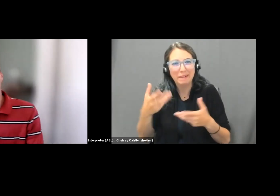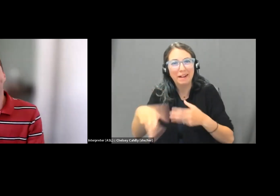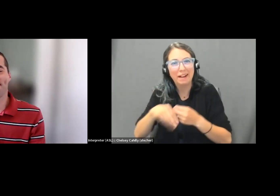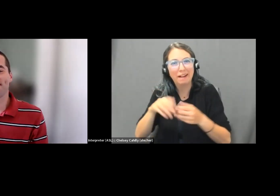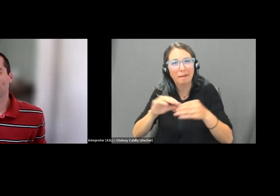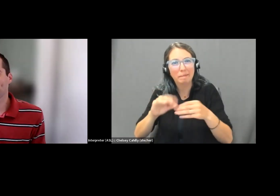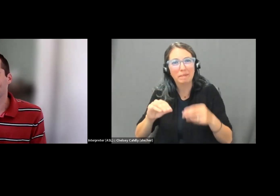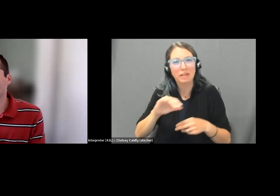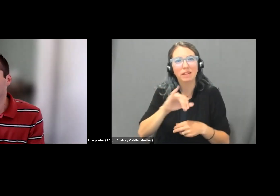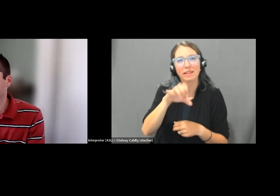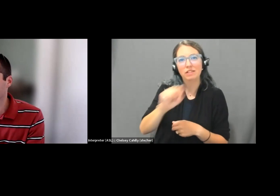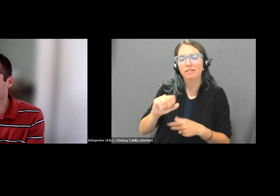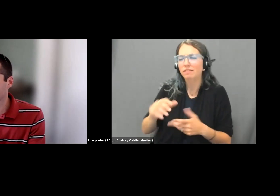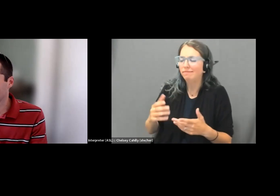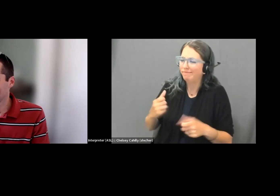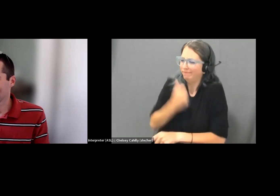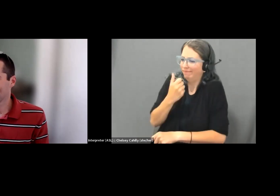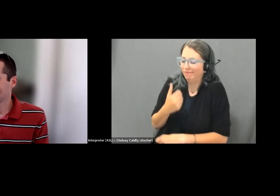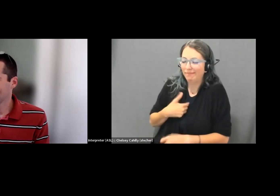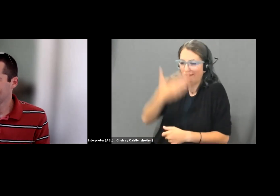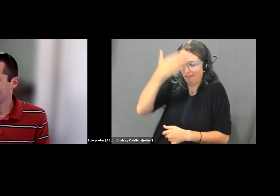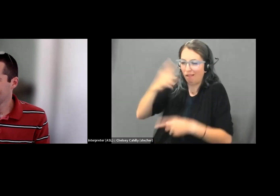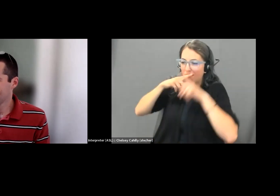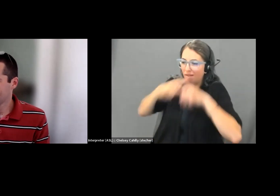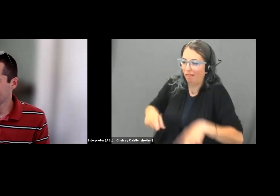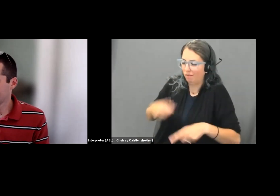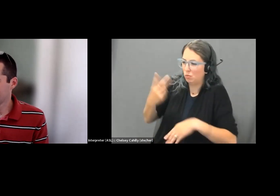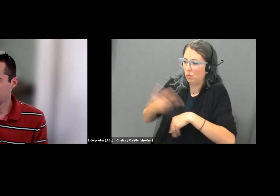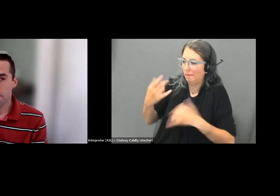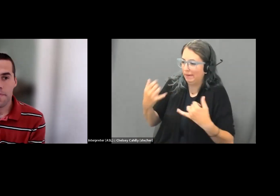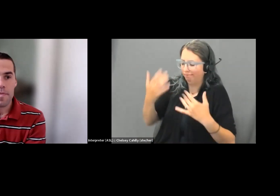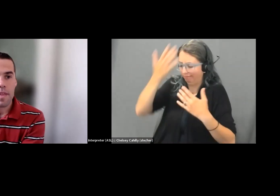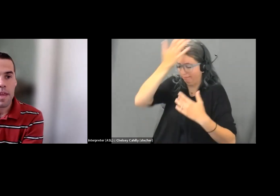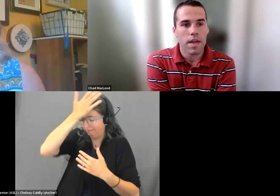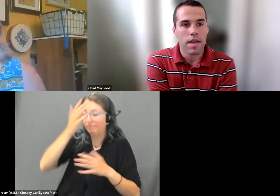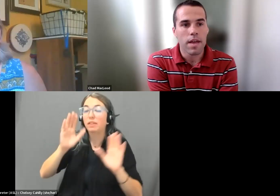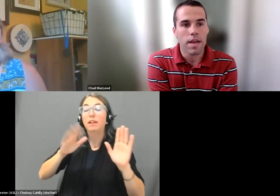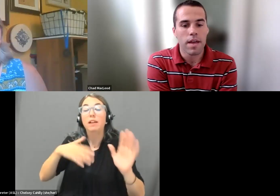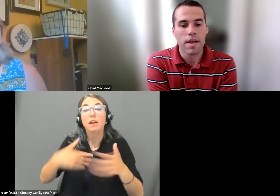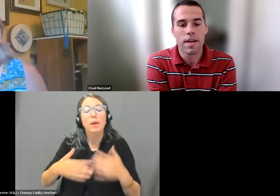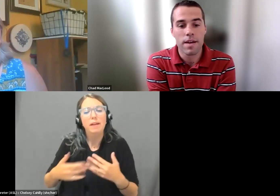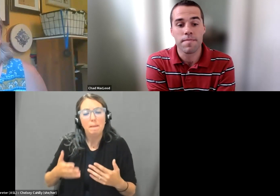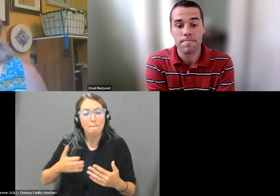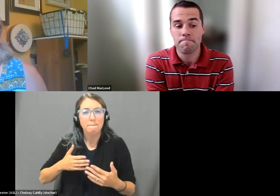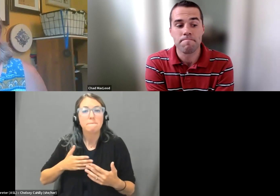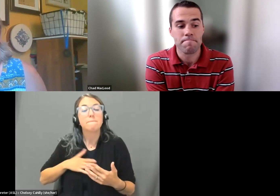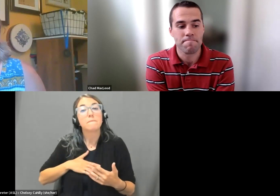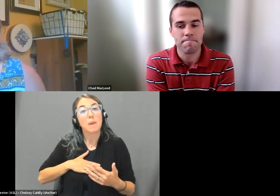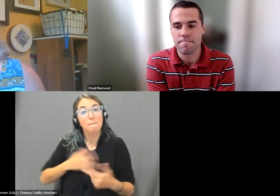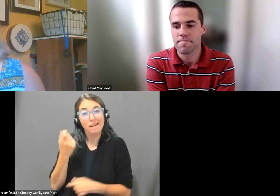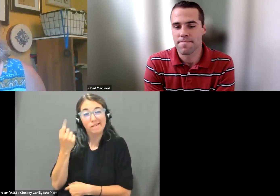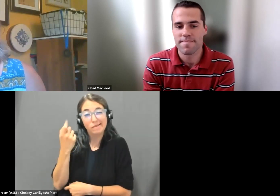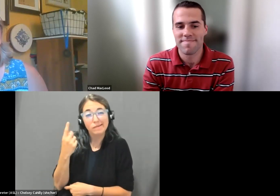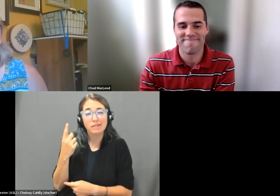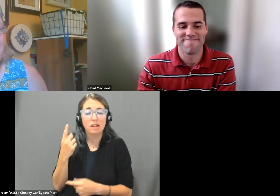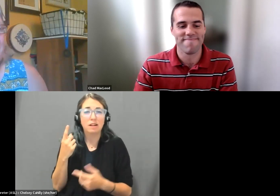Shoot, it's twice in one meeting. So I kind of heard the question a little bit differently. Maybe that's because we come